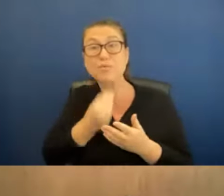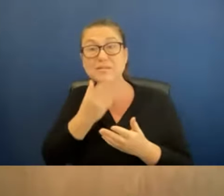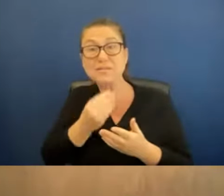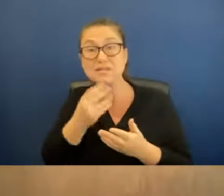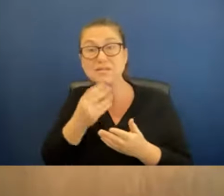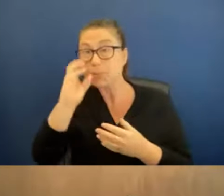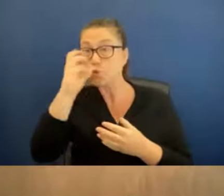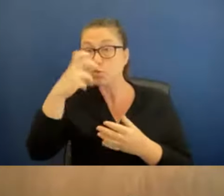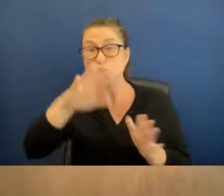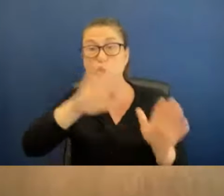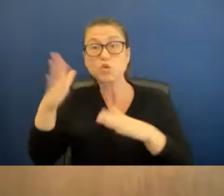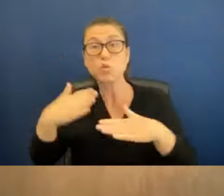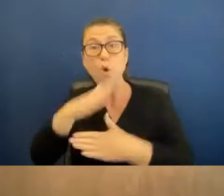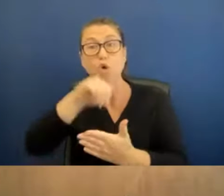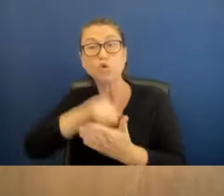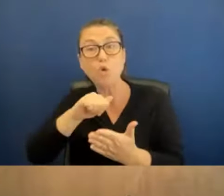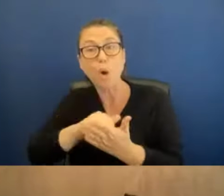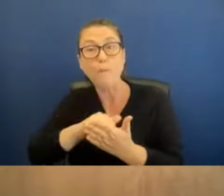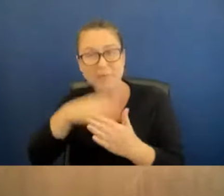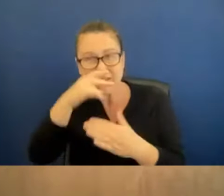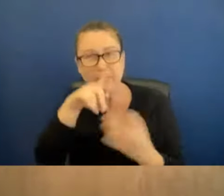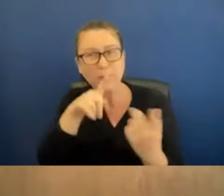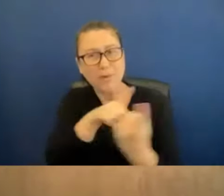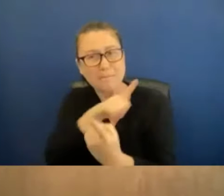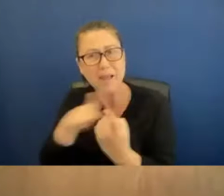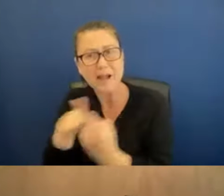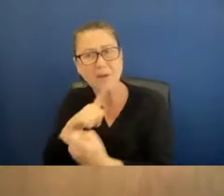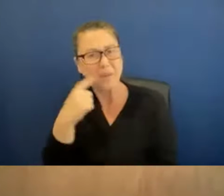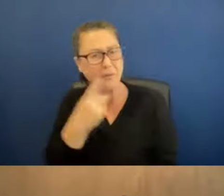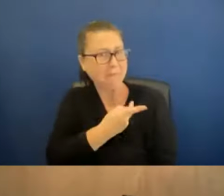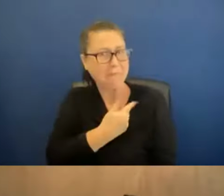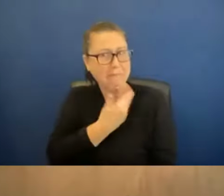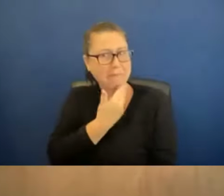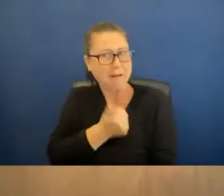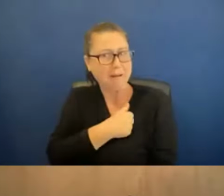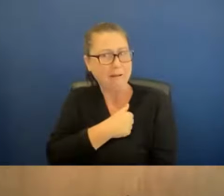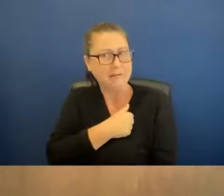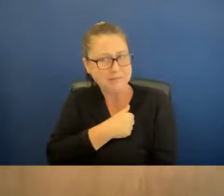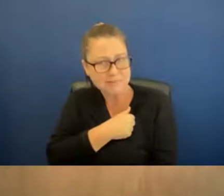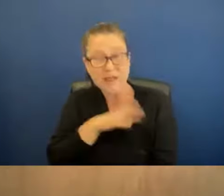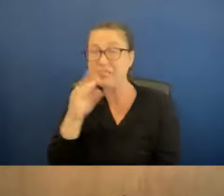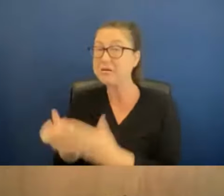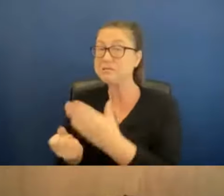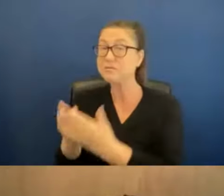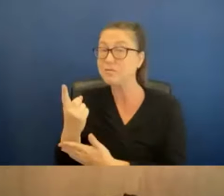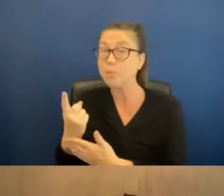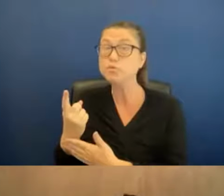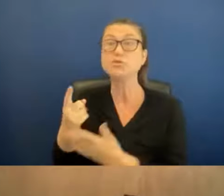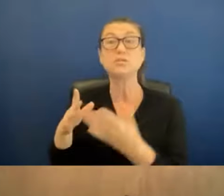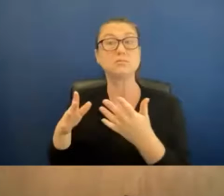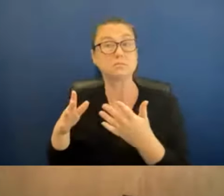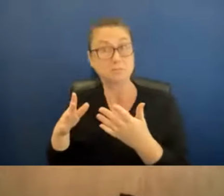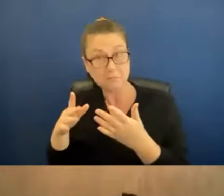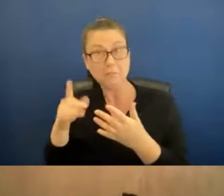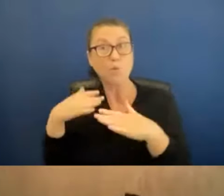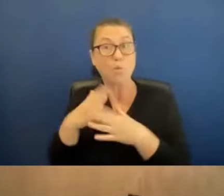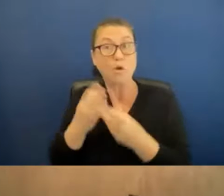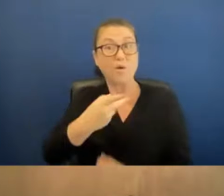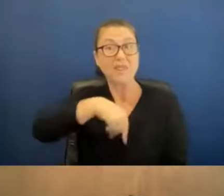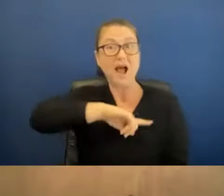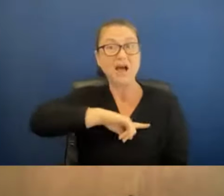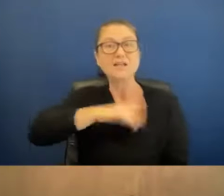young people and we were like, oh, this is nice. And, and then later on when they became an opportunity to work with us, there was a